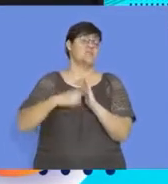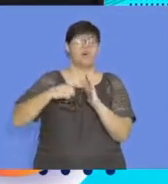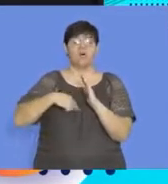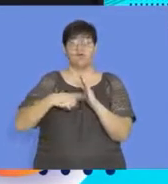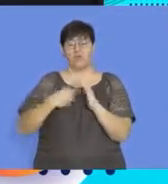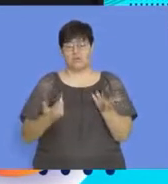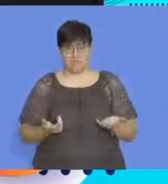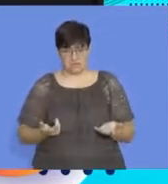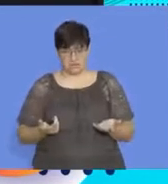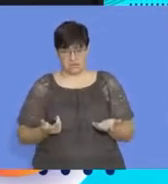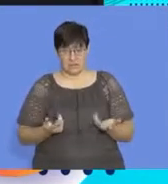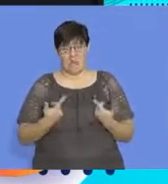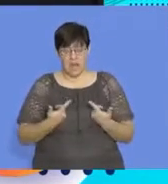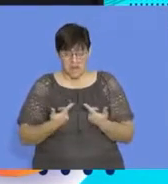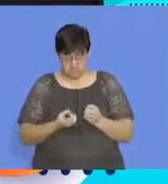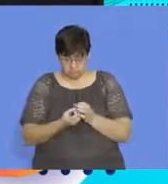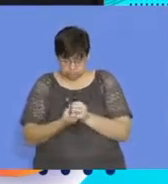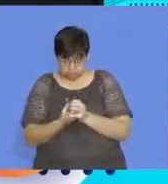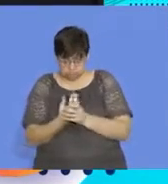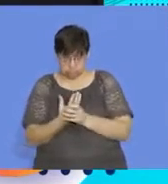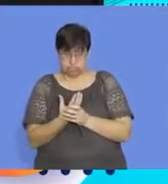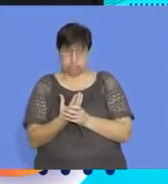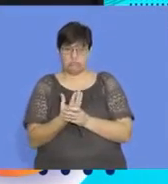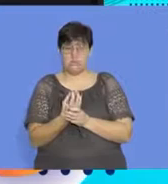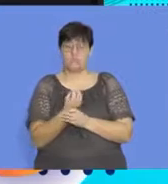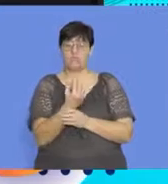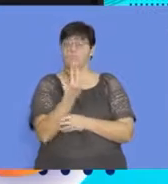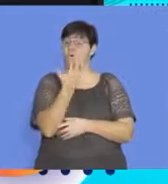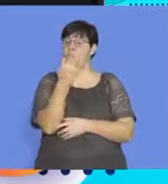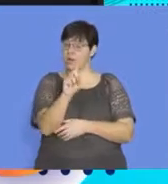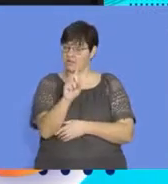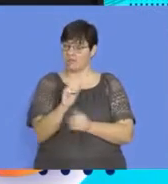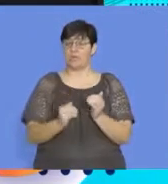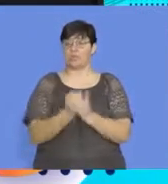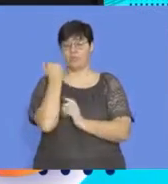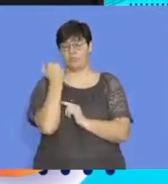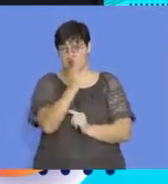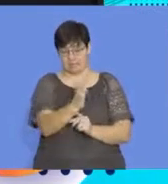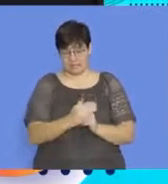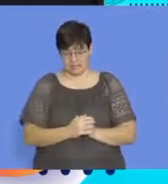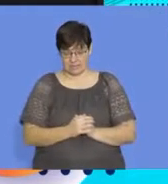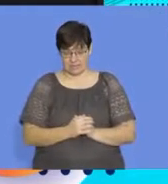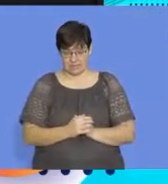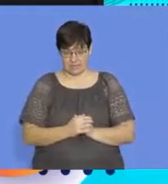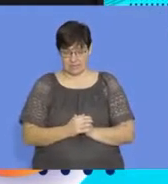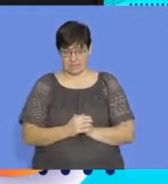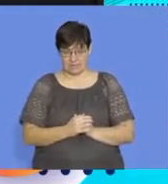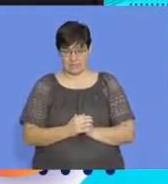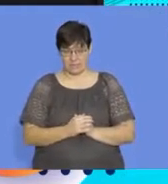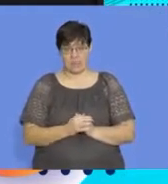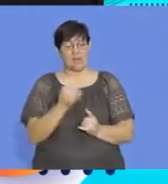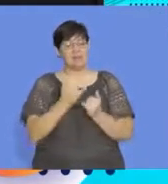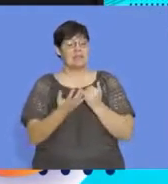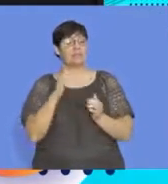seed germinates, what will it grow into? A new plant. Okay, sexual reproduction, the